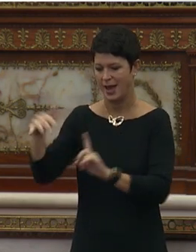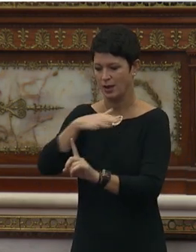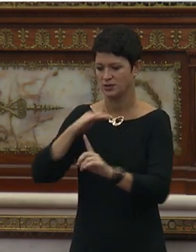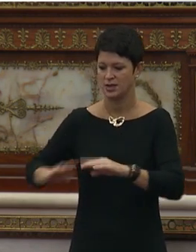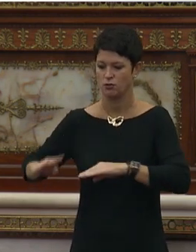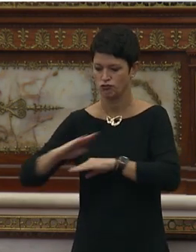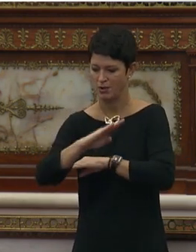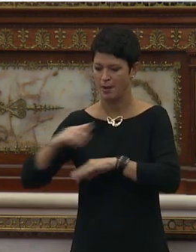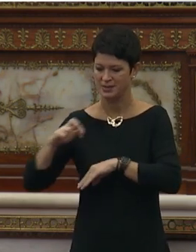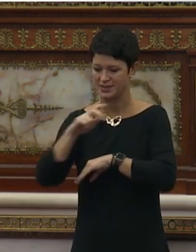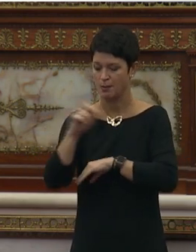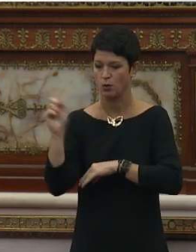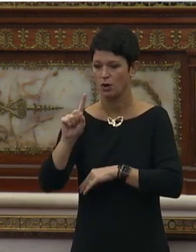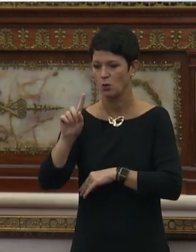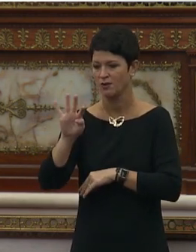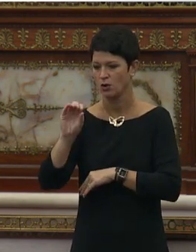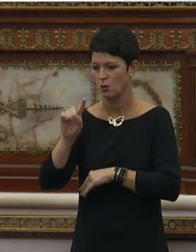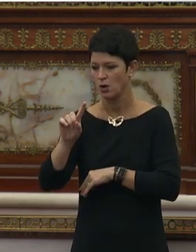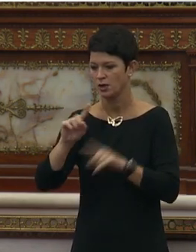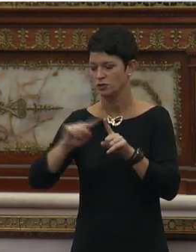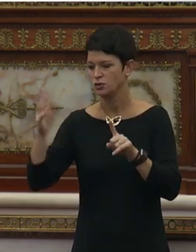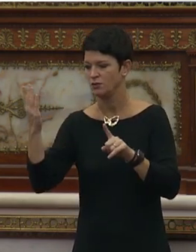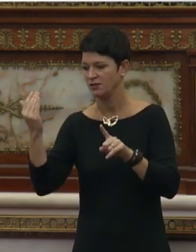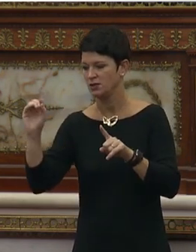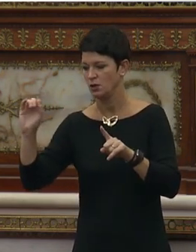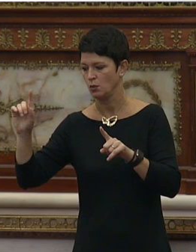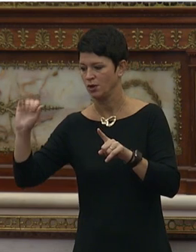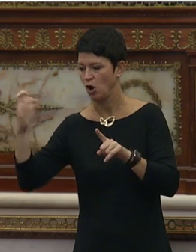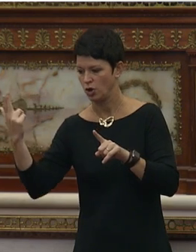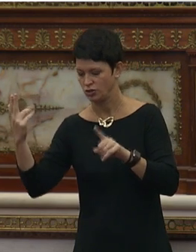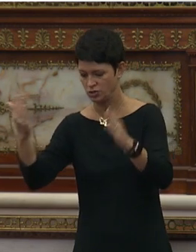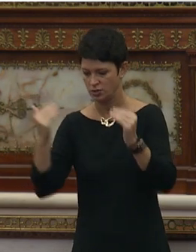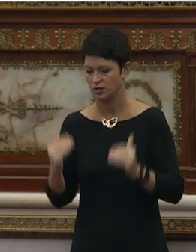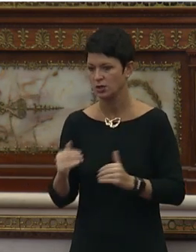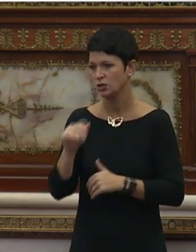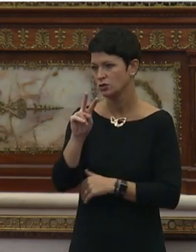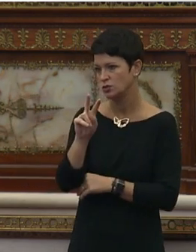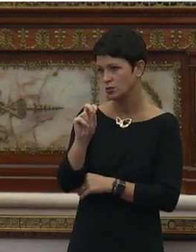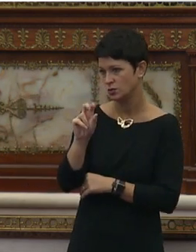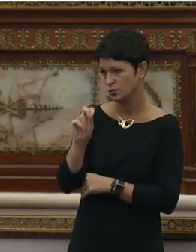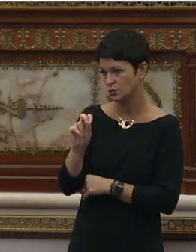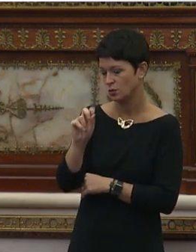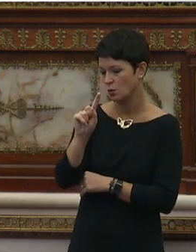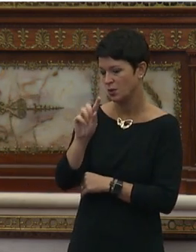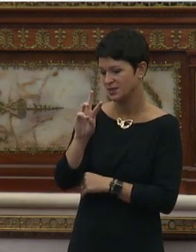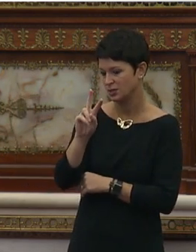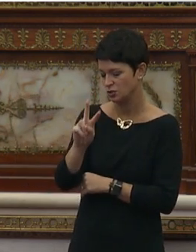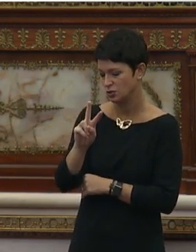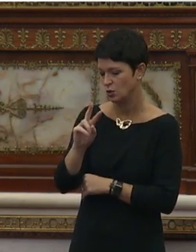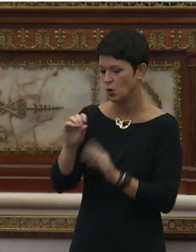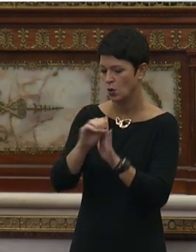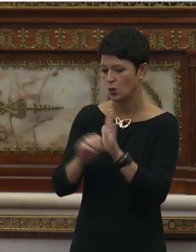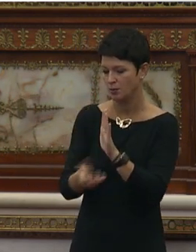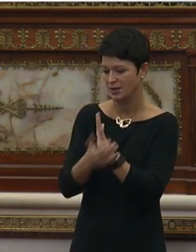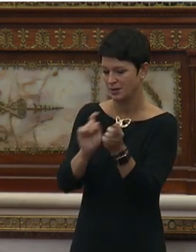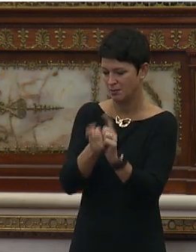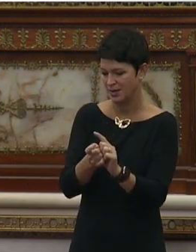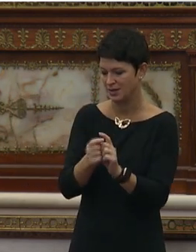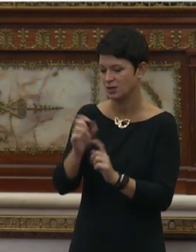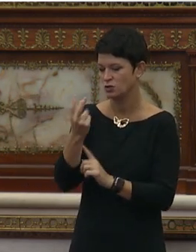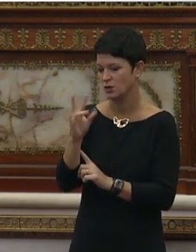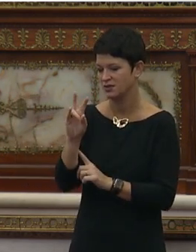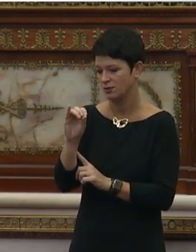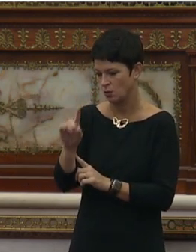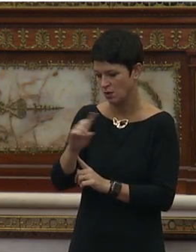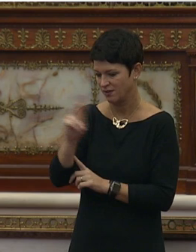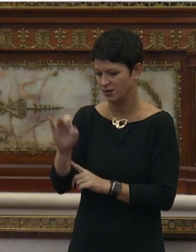ramp and steps at 1401 through 15 Arch Street. And bill number 200162, entitled an ordinance amending section 12701 of the